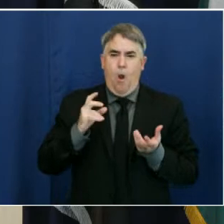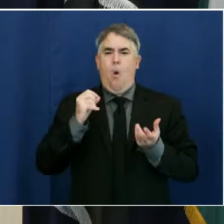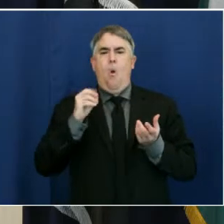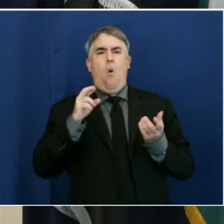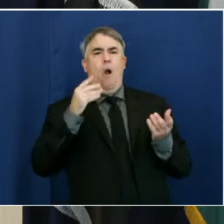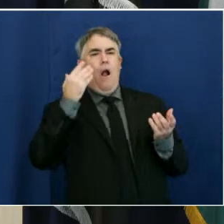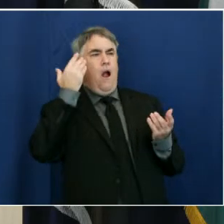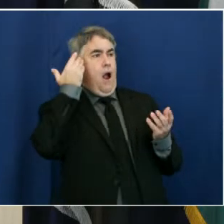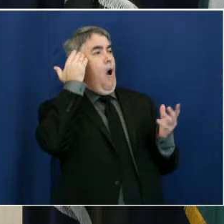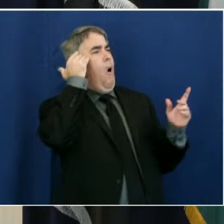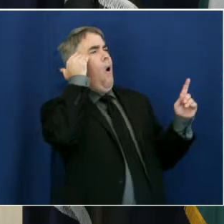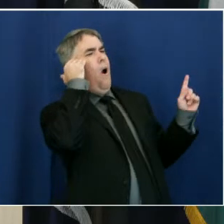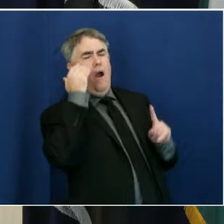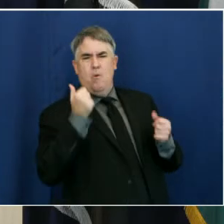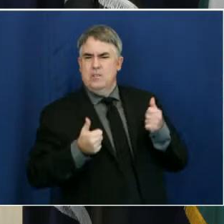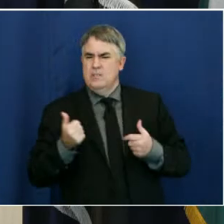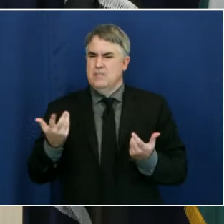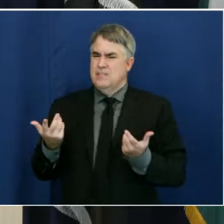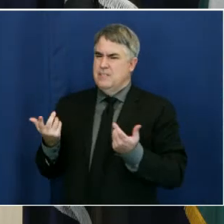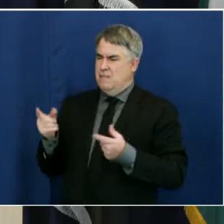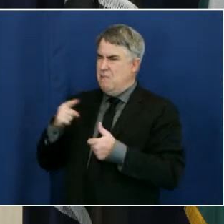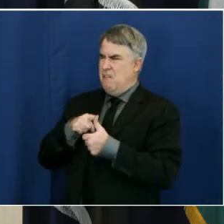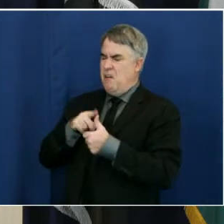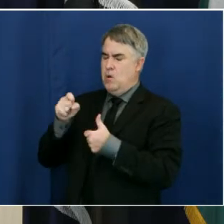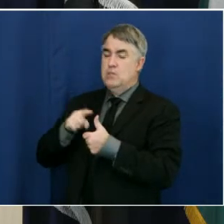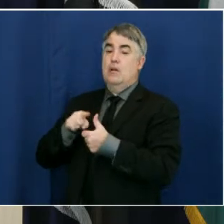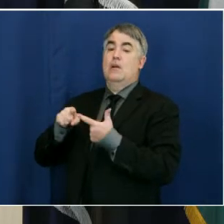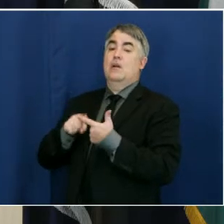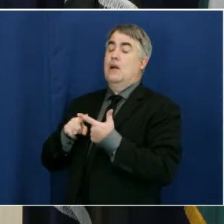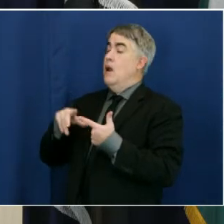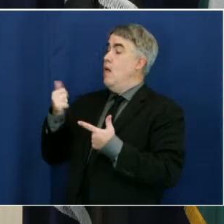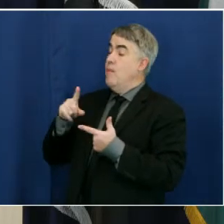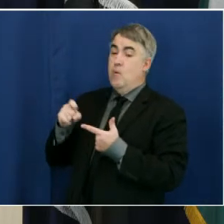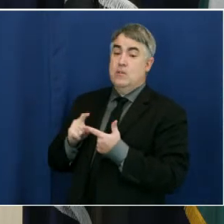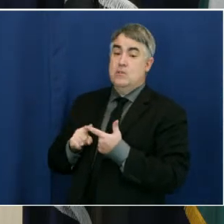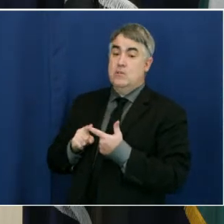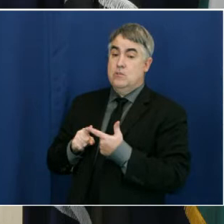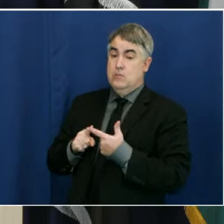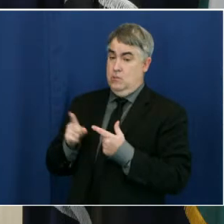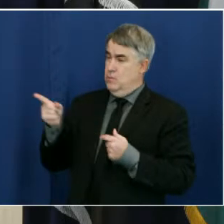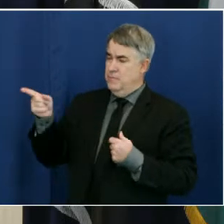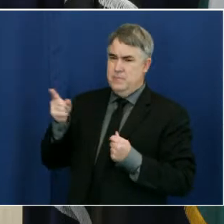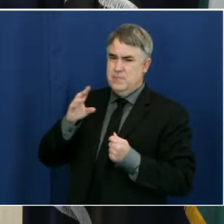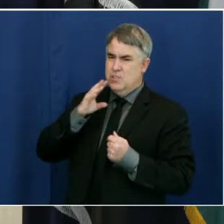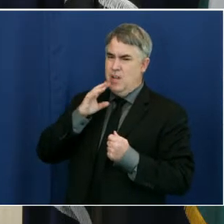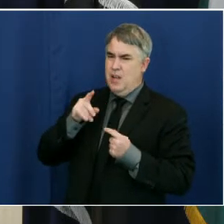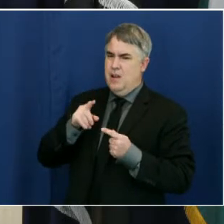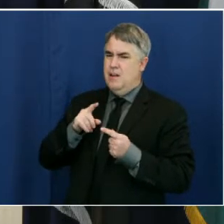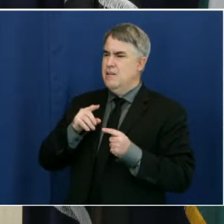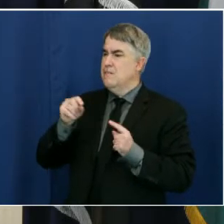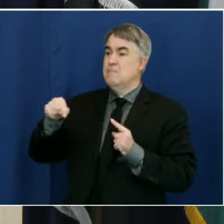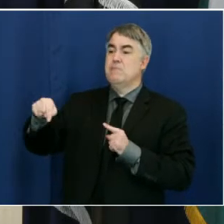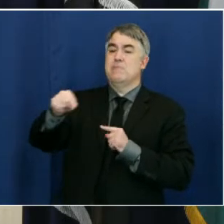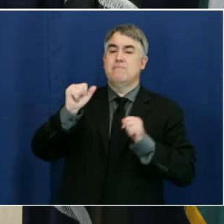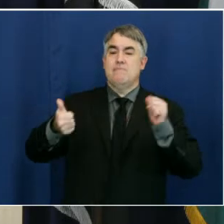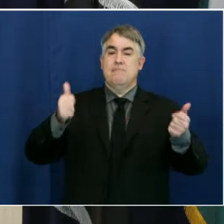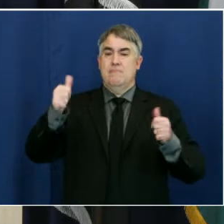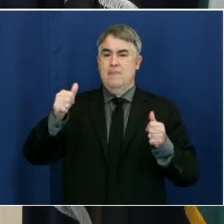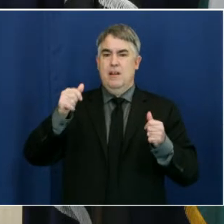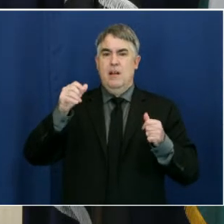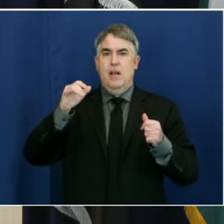county, is it a real possibility that you could be soon having? I know we talk about opening up a lot of sites, but scaling back, dropping capacity, stopping some